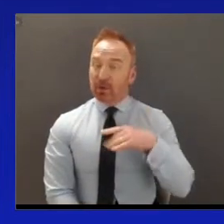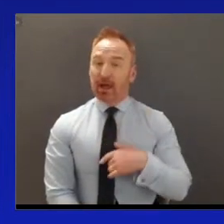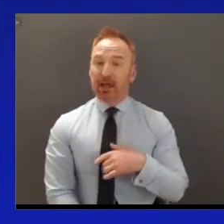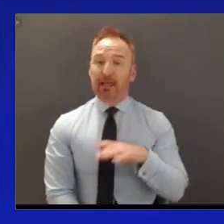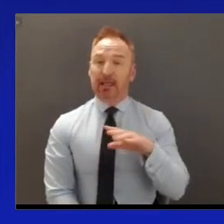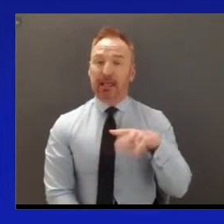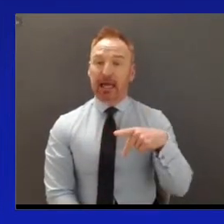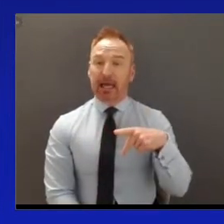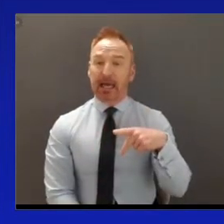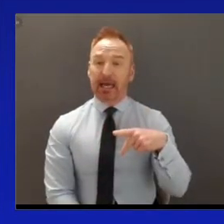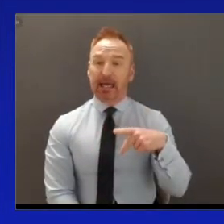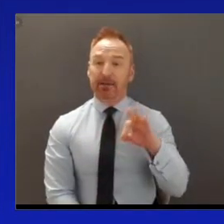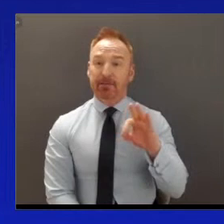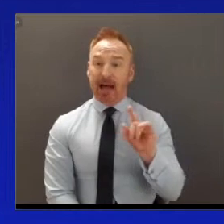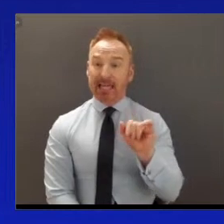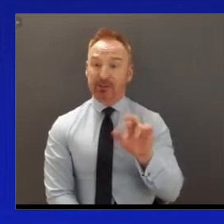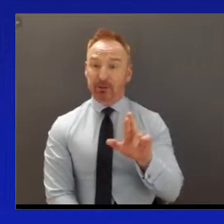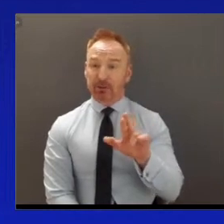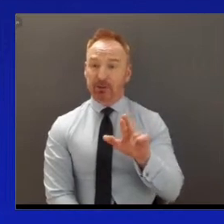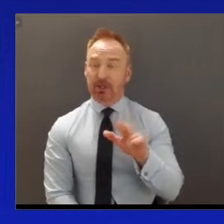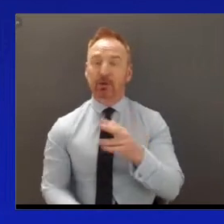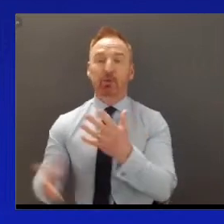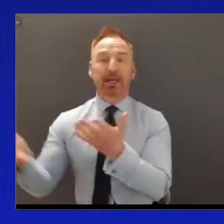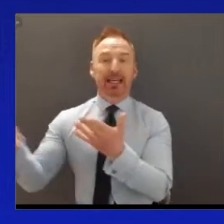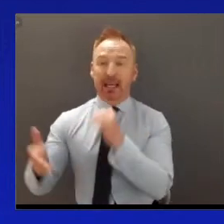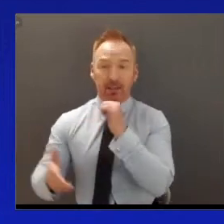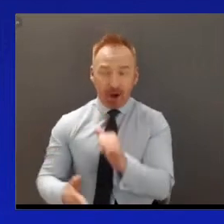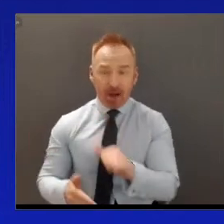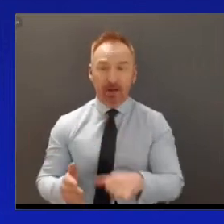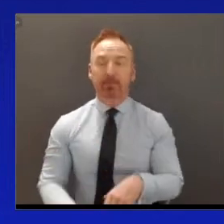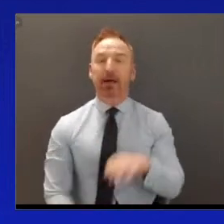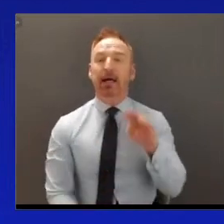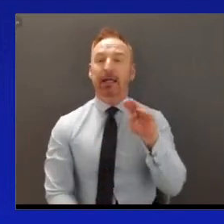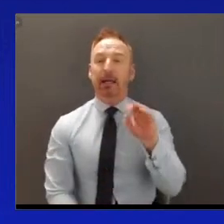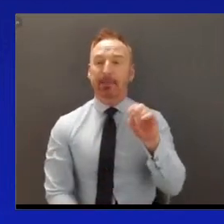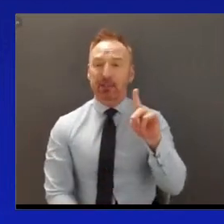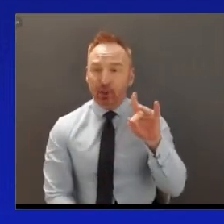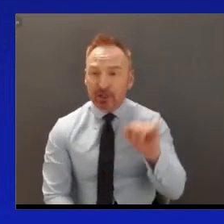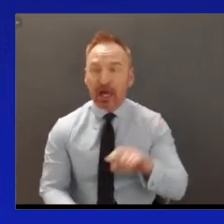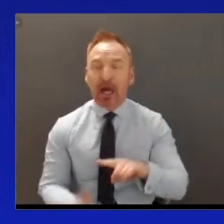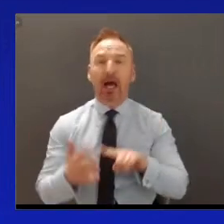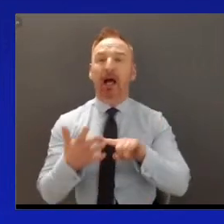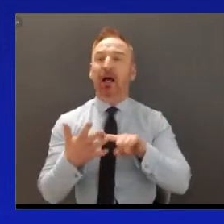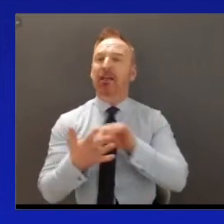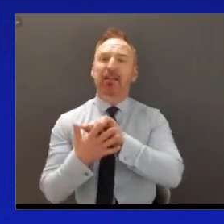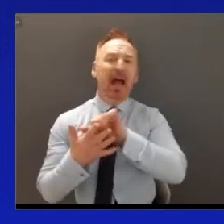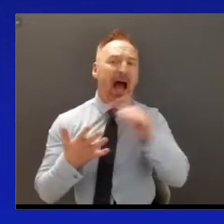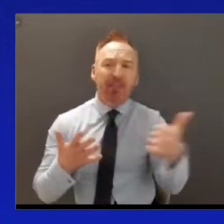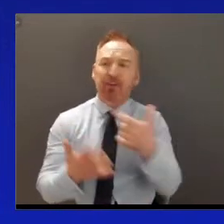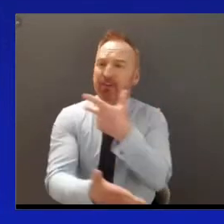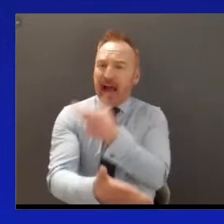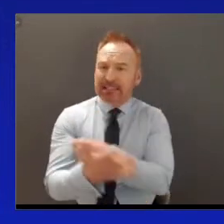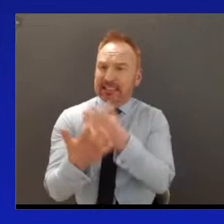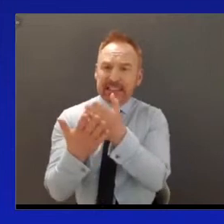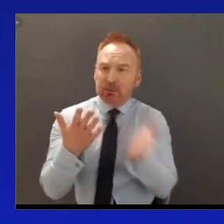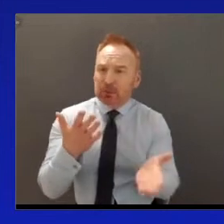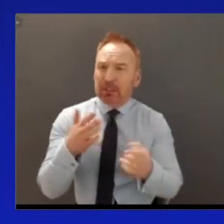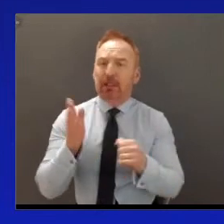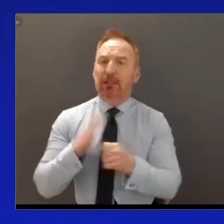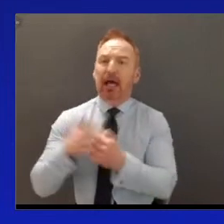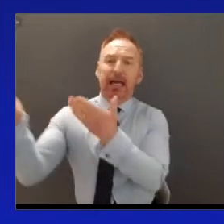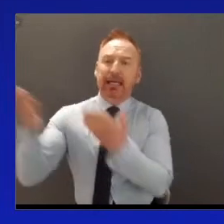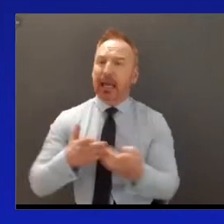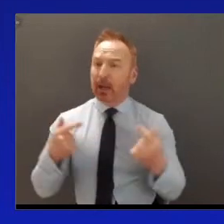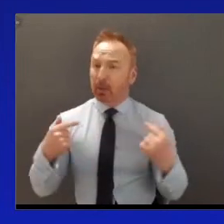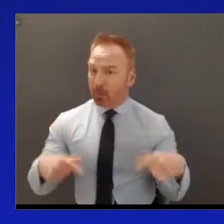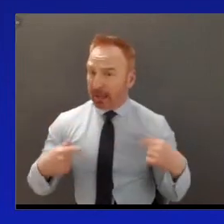do we know anything about Moderna? Do we know anything about AstraZeneca? Do we know anything about when we will be getting some of these other vaccines? Well, the only